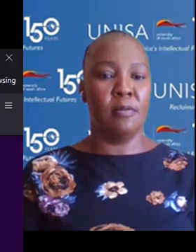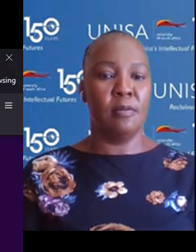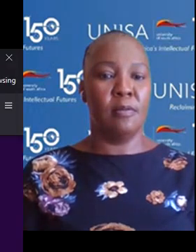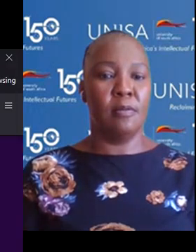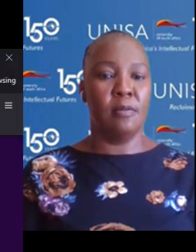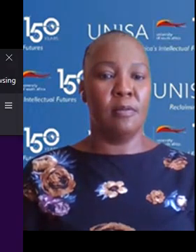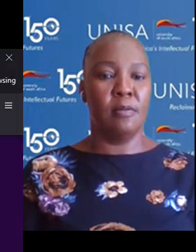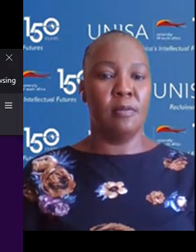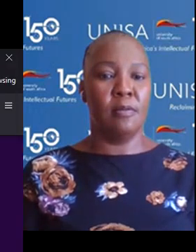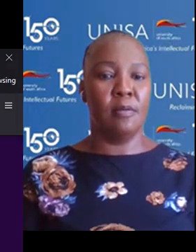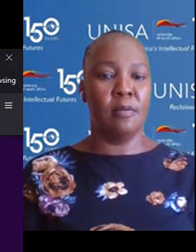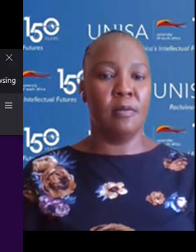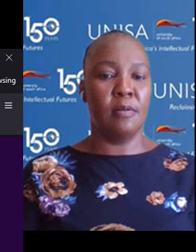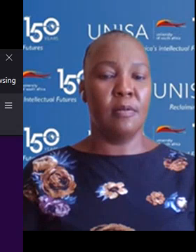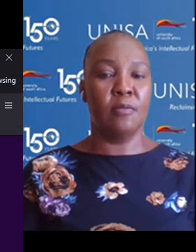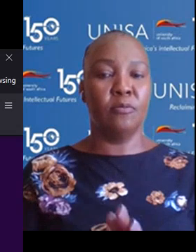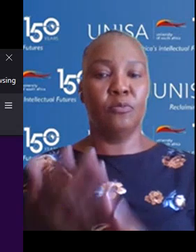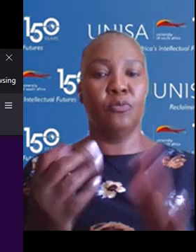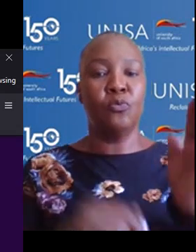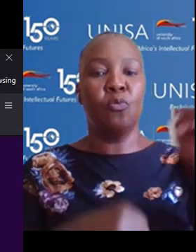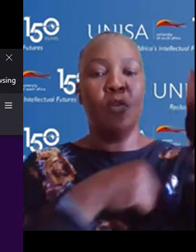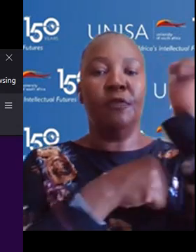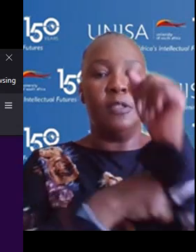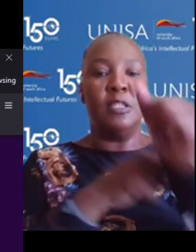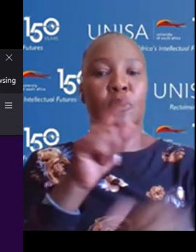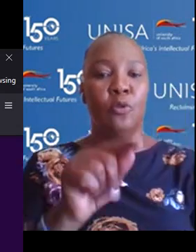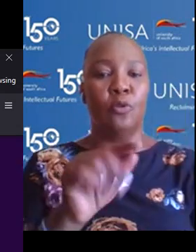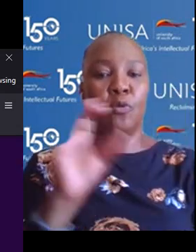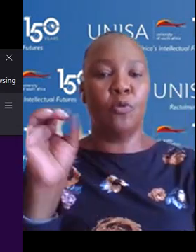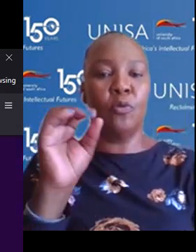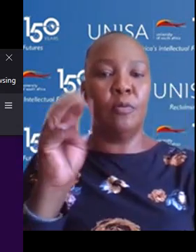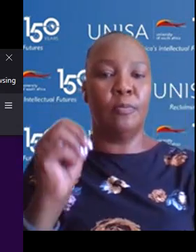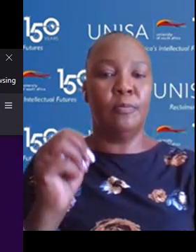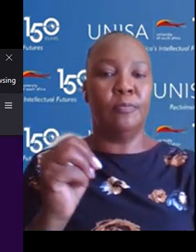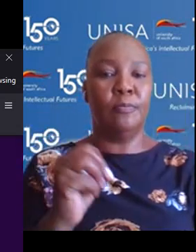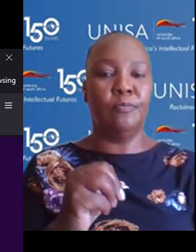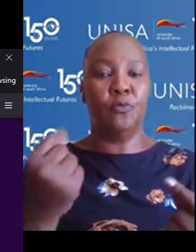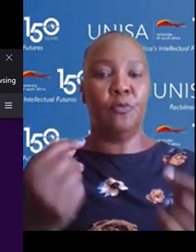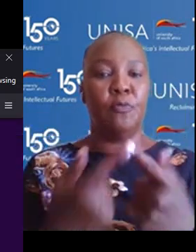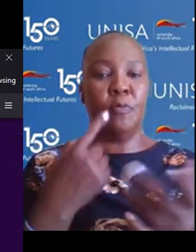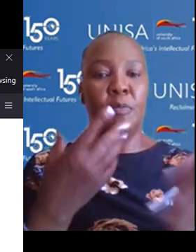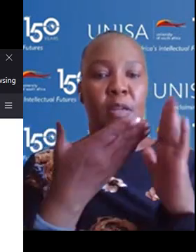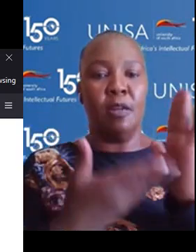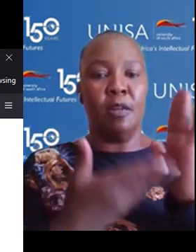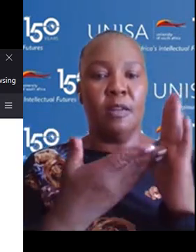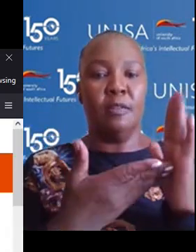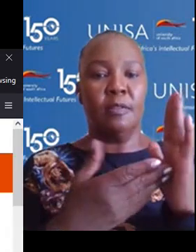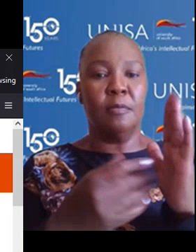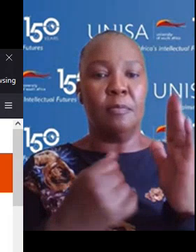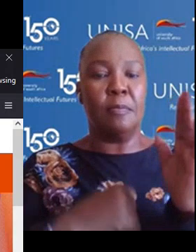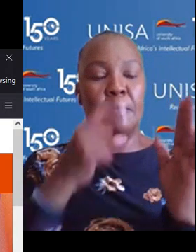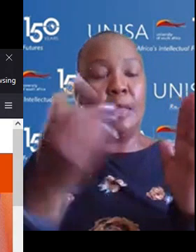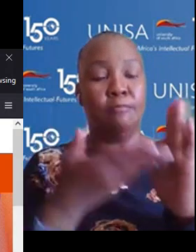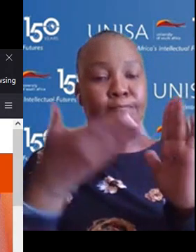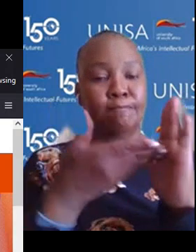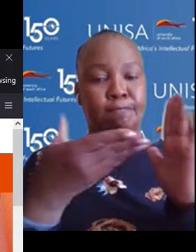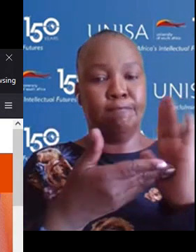So you just go to office.com. Just do it from here. My credentials were saved already for that